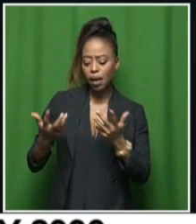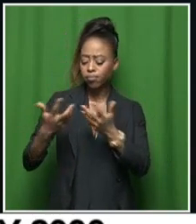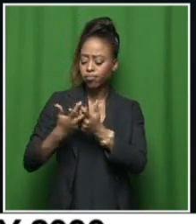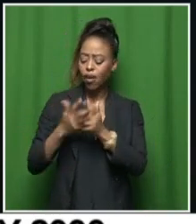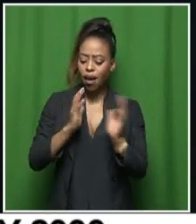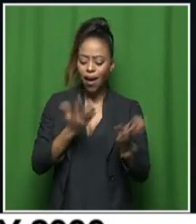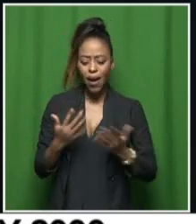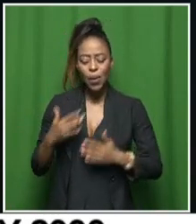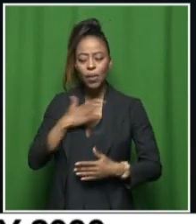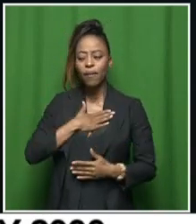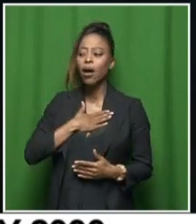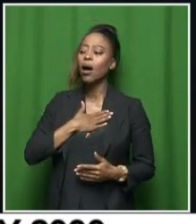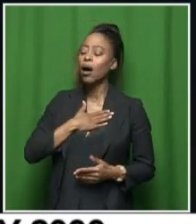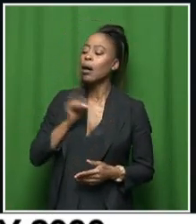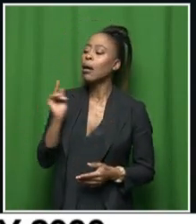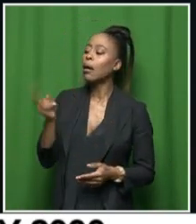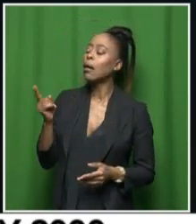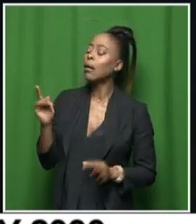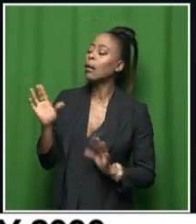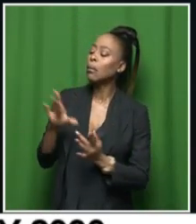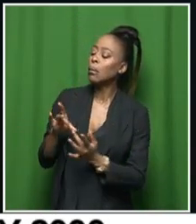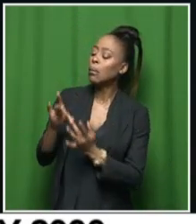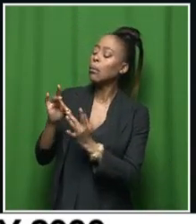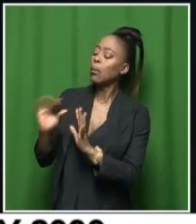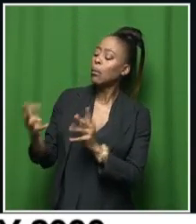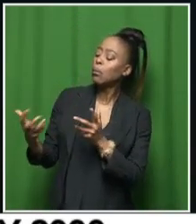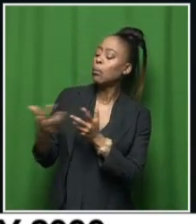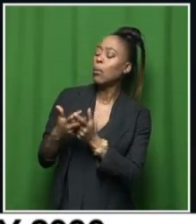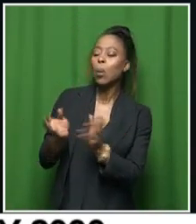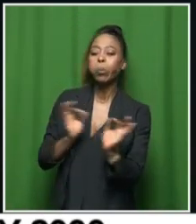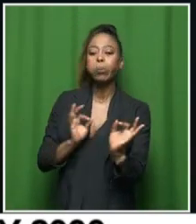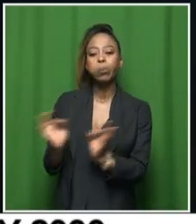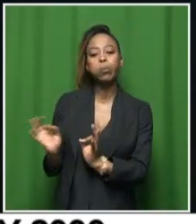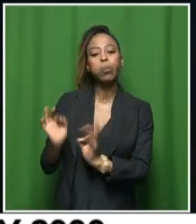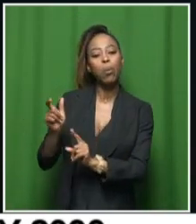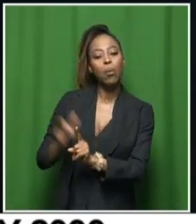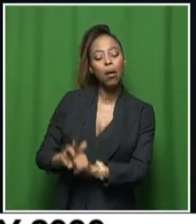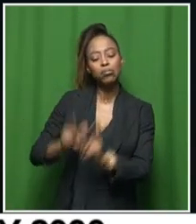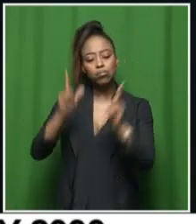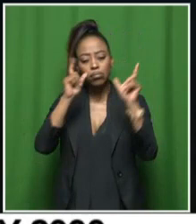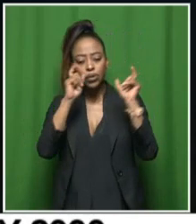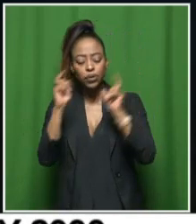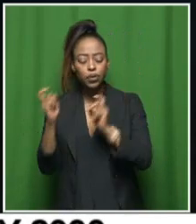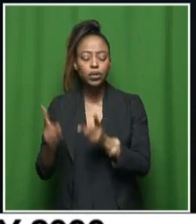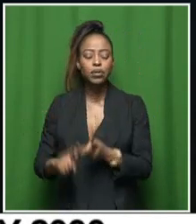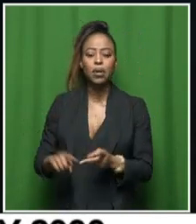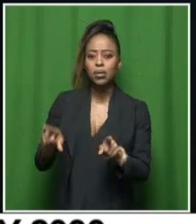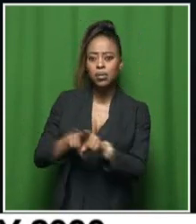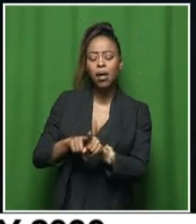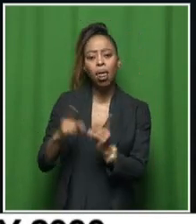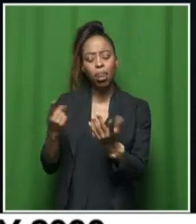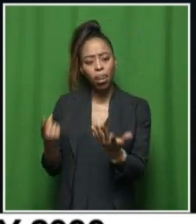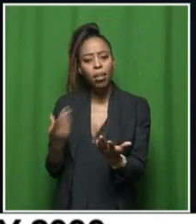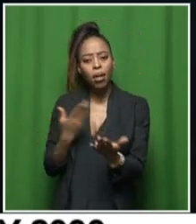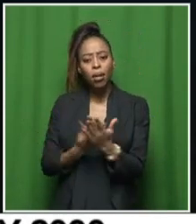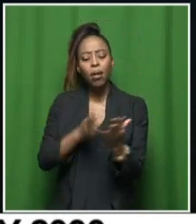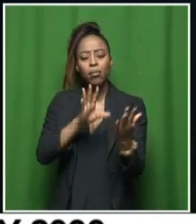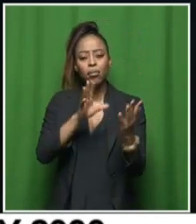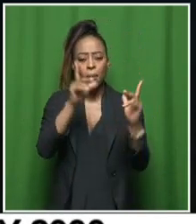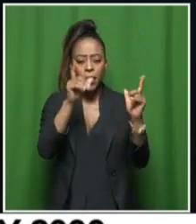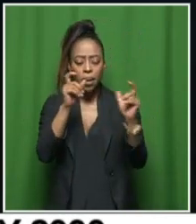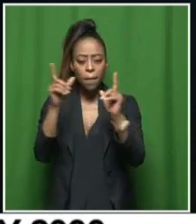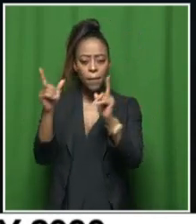that Dillion Marsh was the right person, the right photographer through his medium, to really capture the way in which